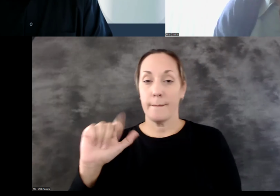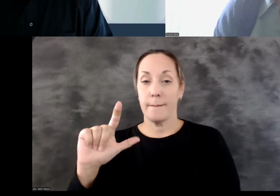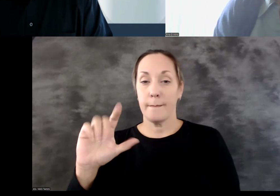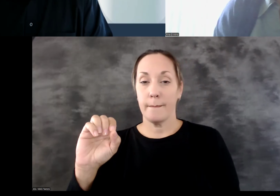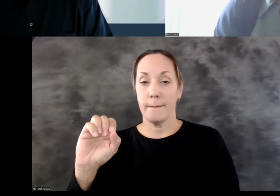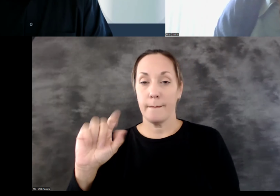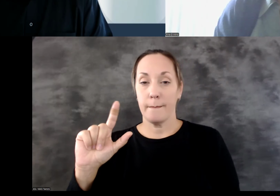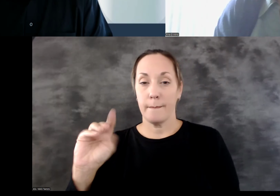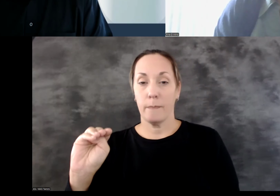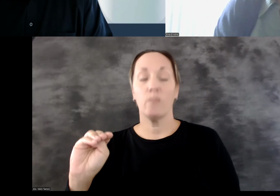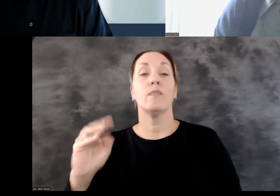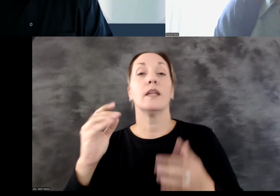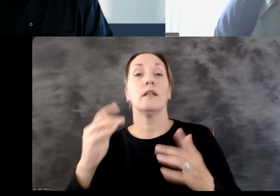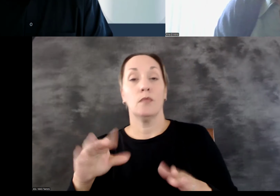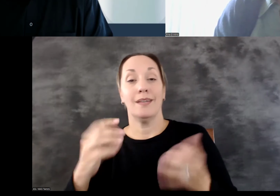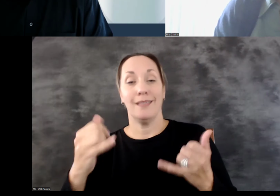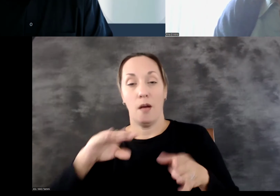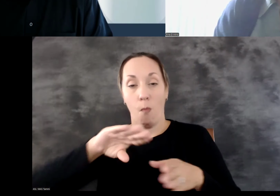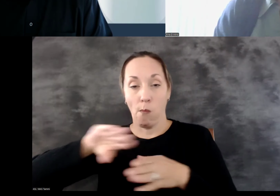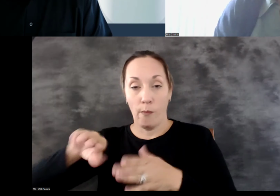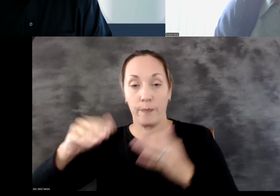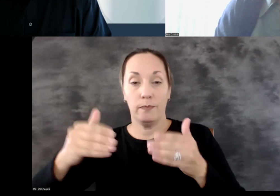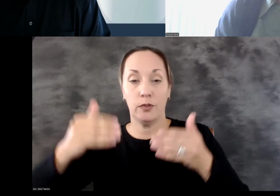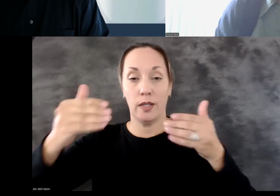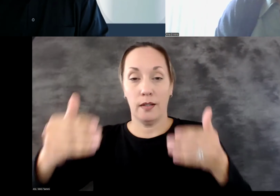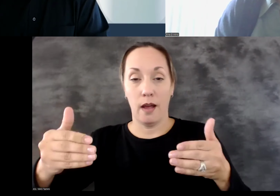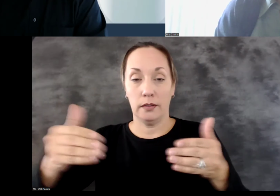And moving on to our next